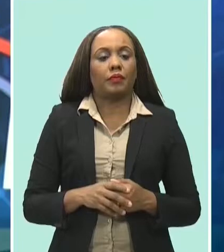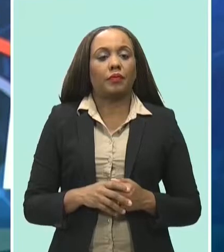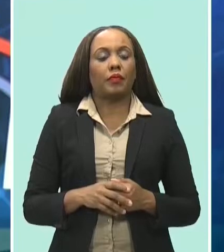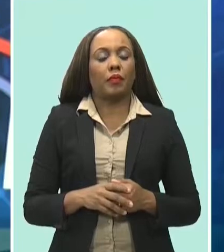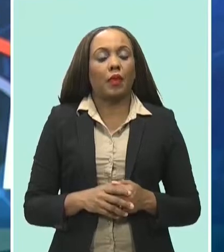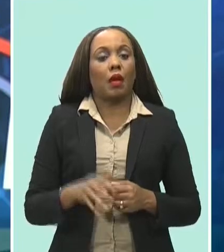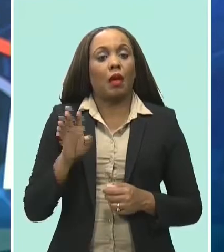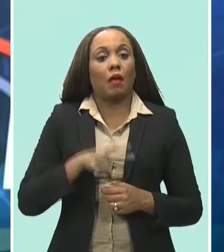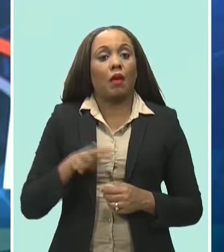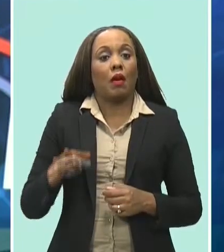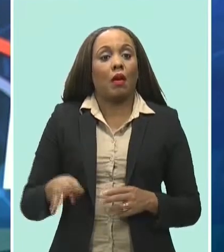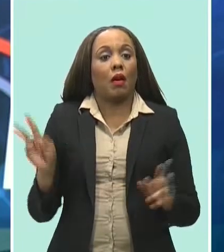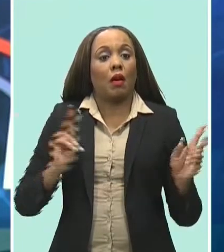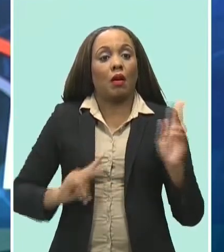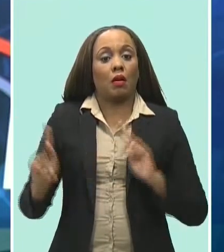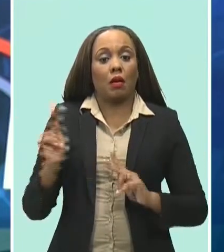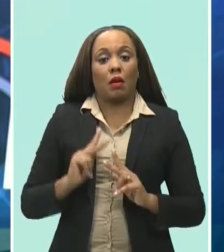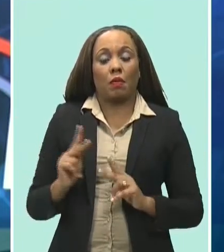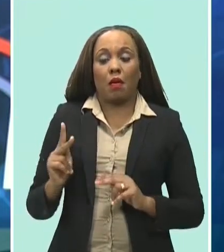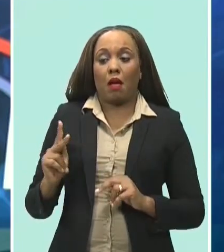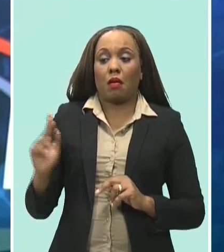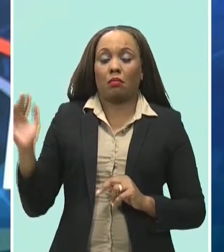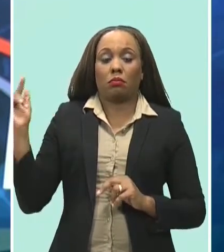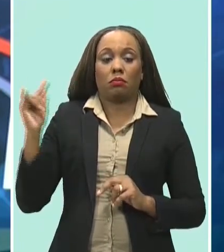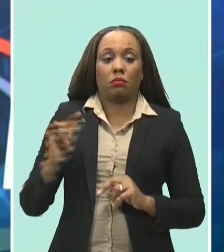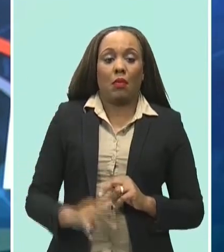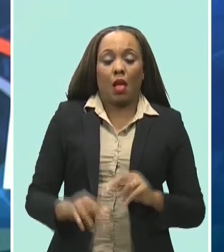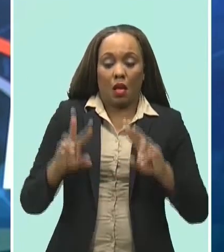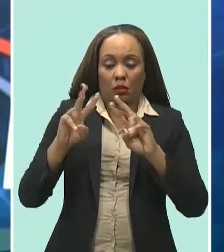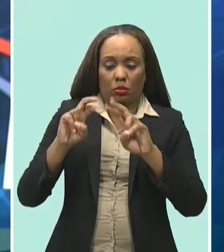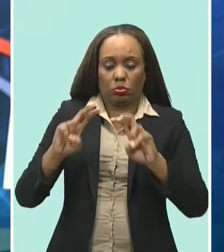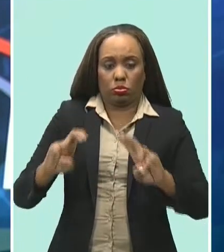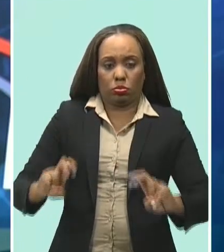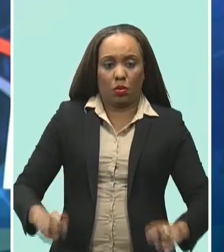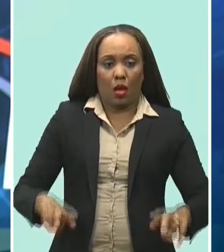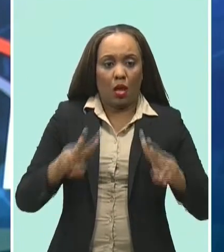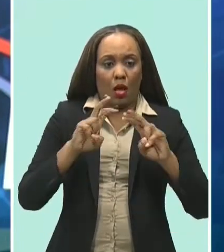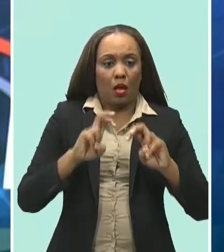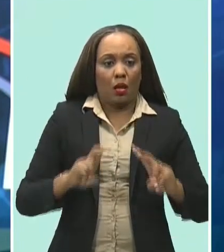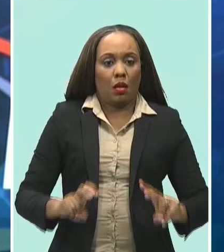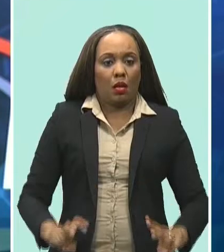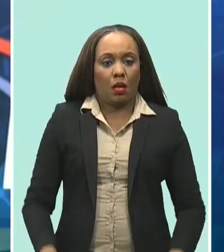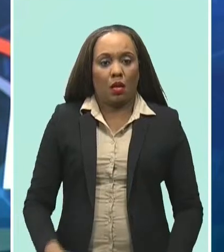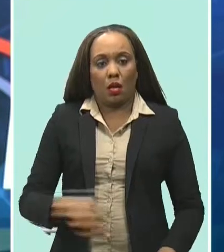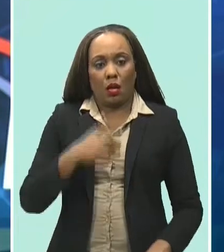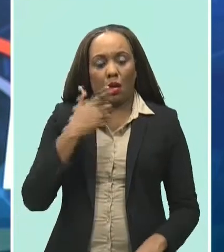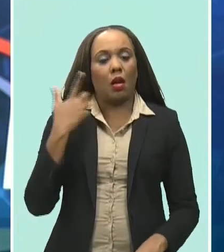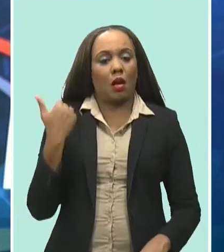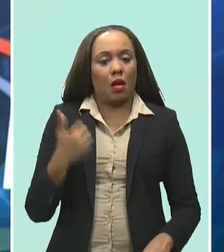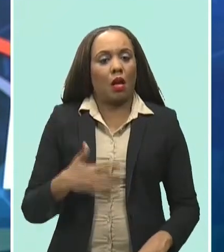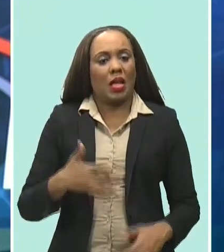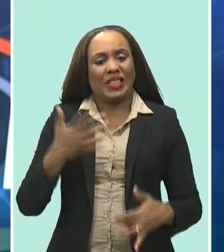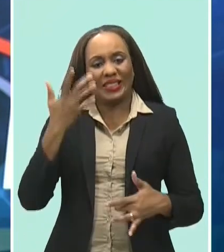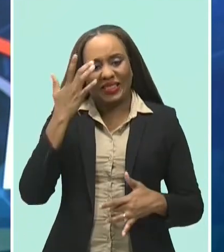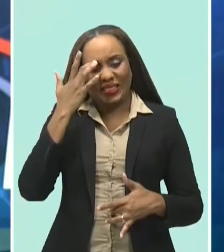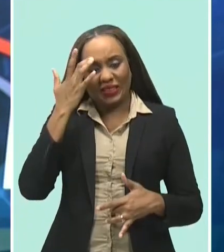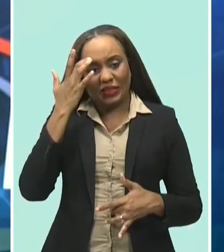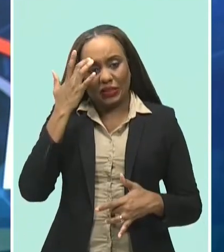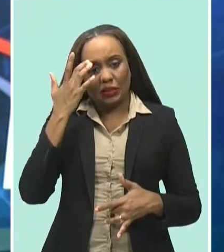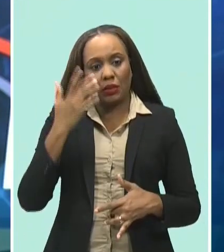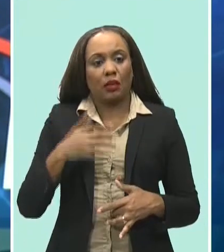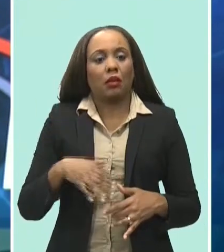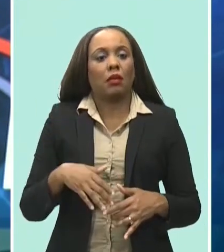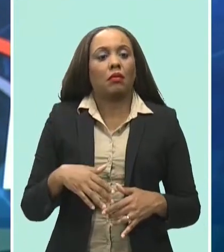entering Barbados have been screened since the outbreak of the highly contagious respiratory illness in Wuhan, China last